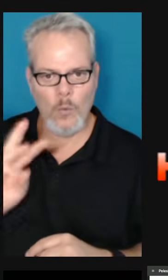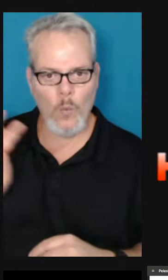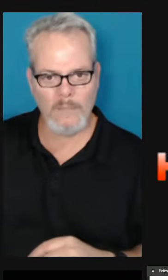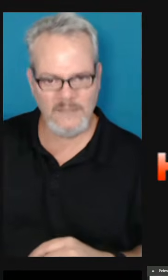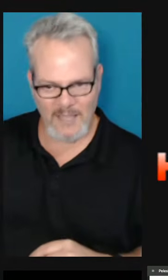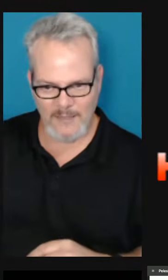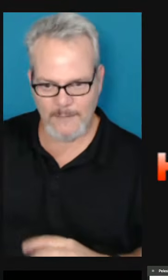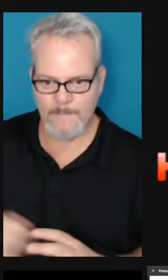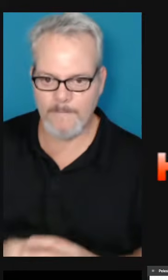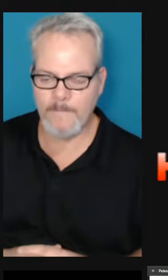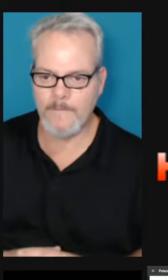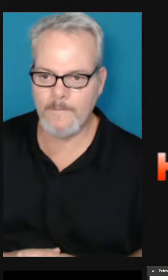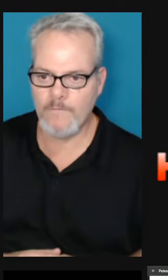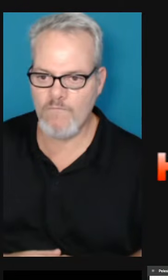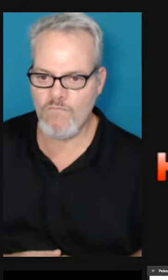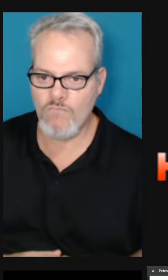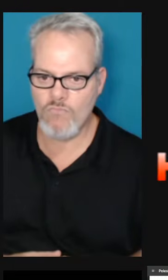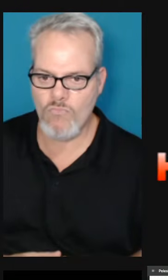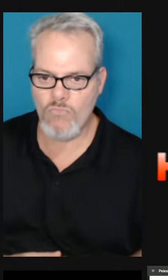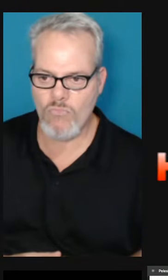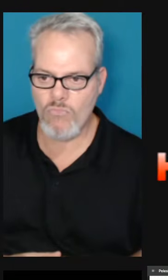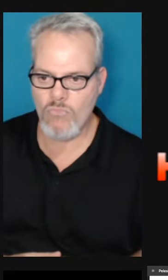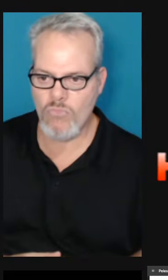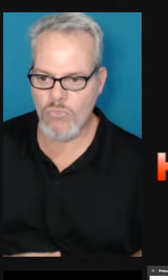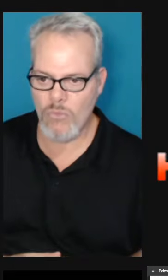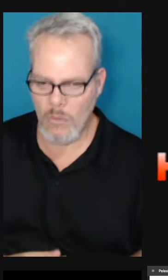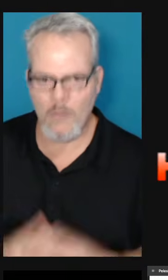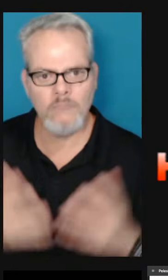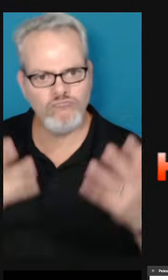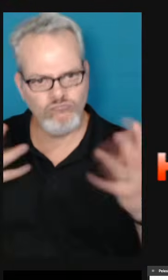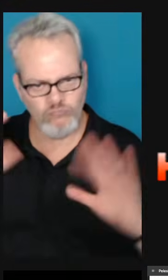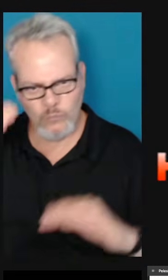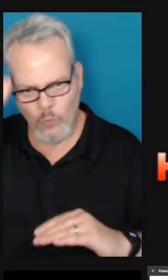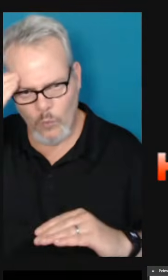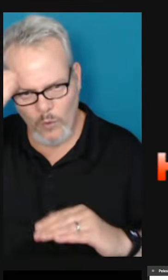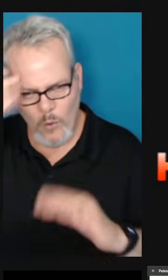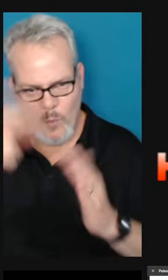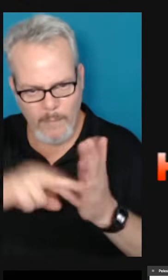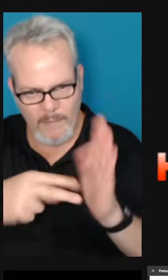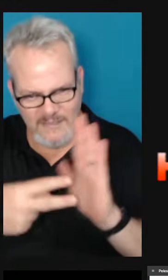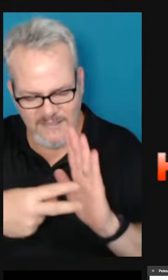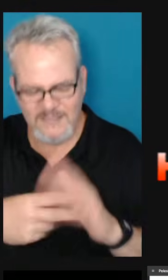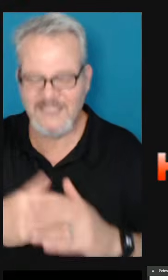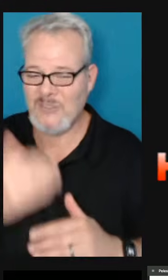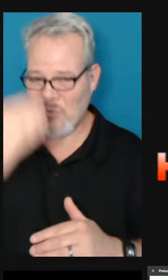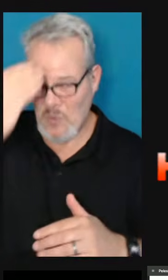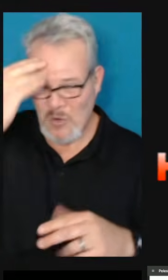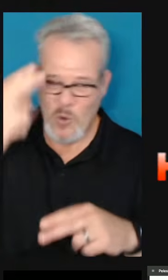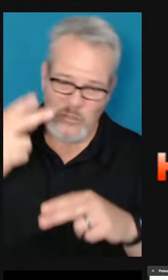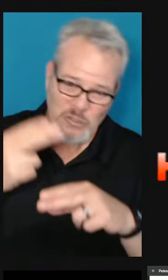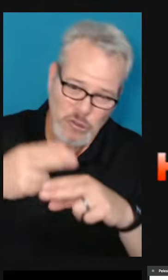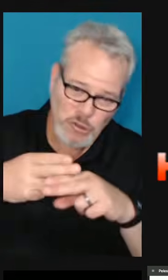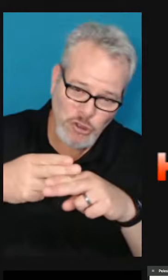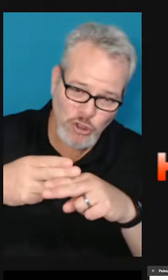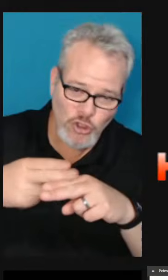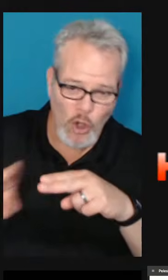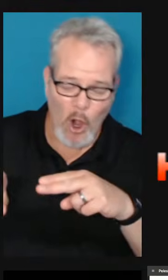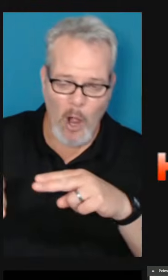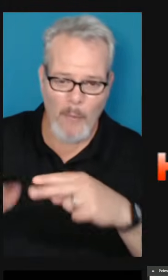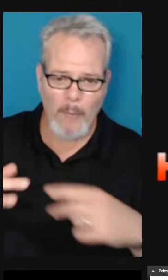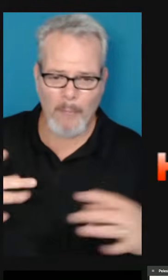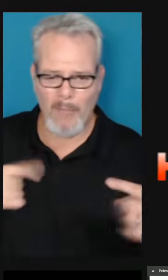So we know what Pele's hair is. We know that it's sharp and can poke or get stuck in